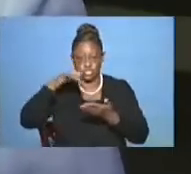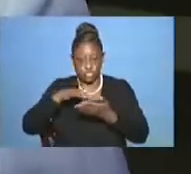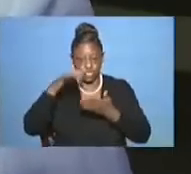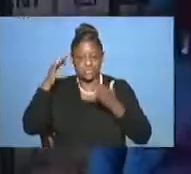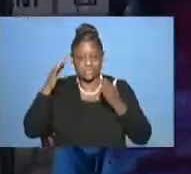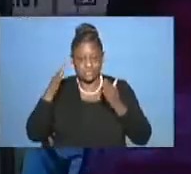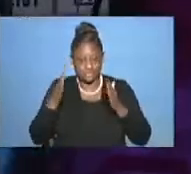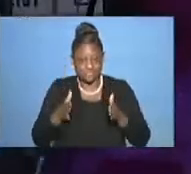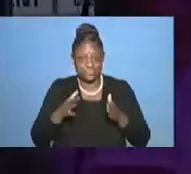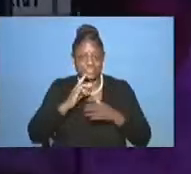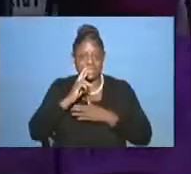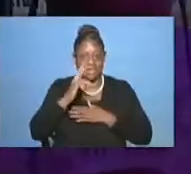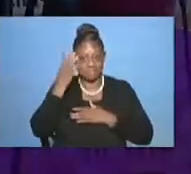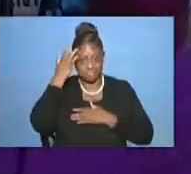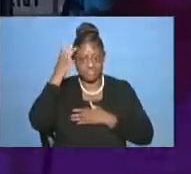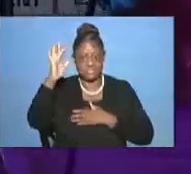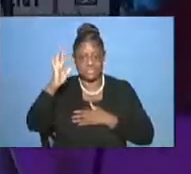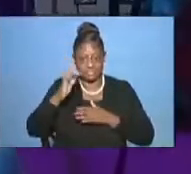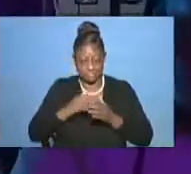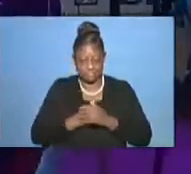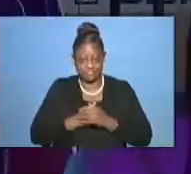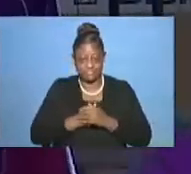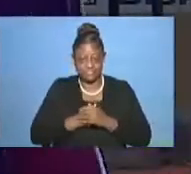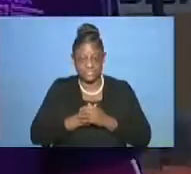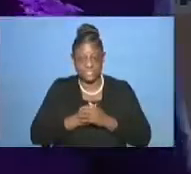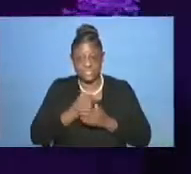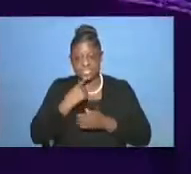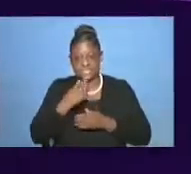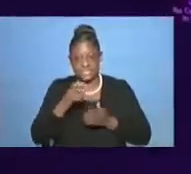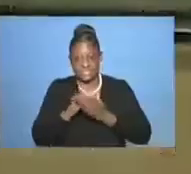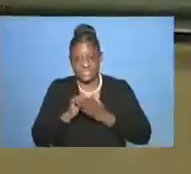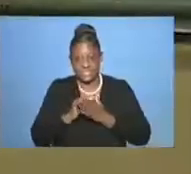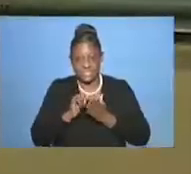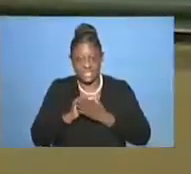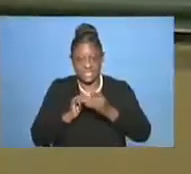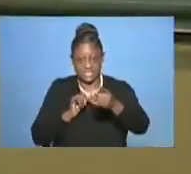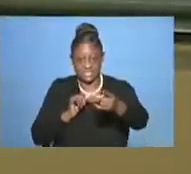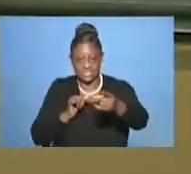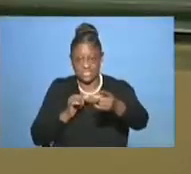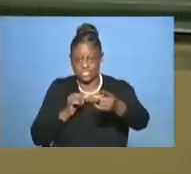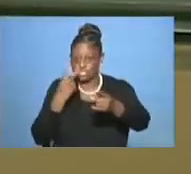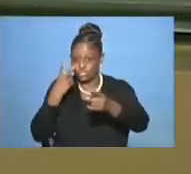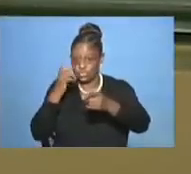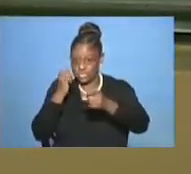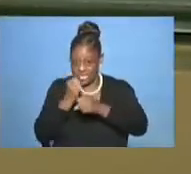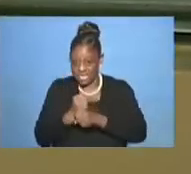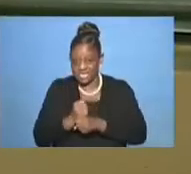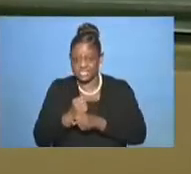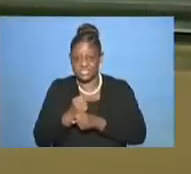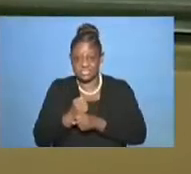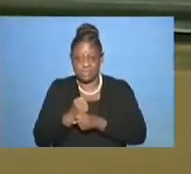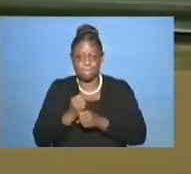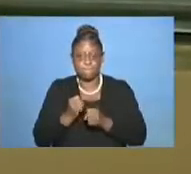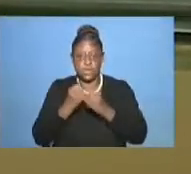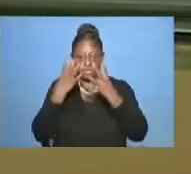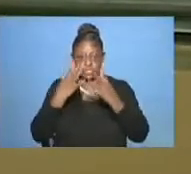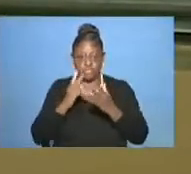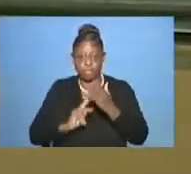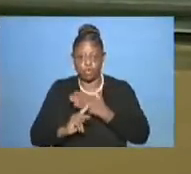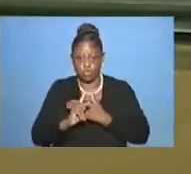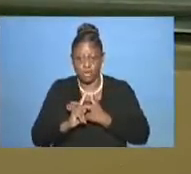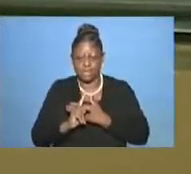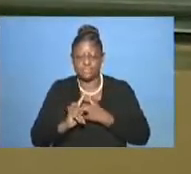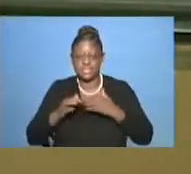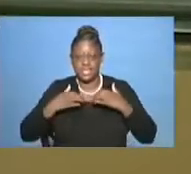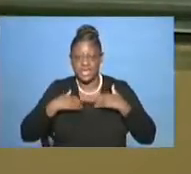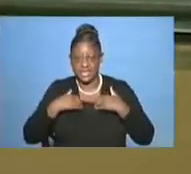top-notch students. Many of the recruiters offering their unique pitch for enrollment. Within the 2 years that they're working with us, most of our programs have some sort